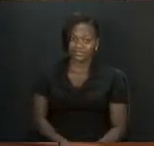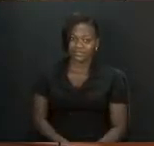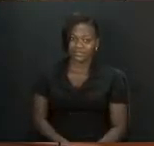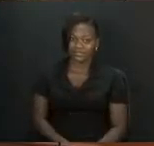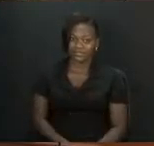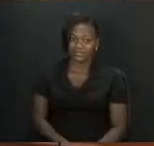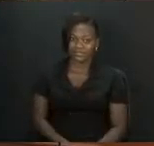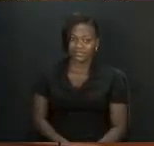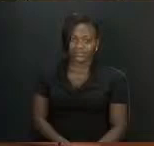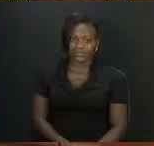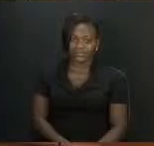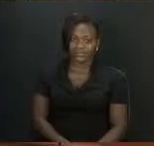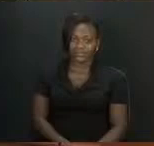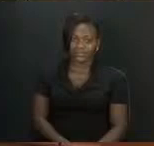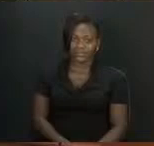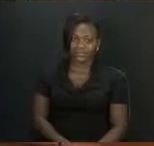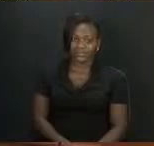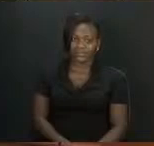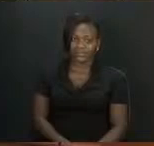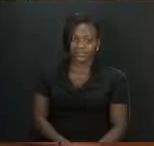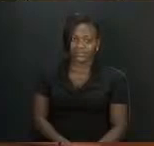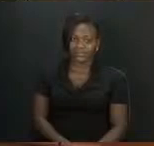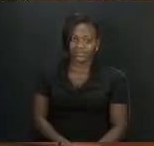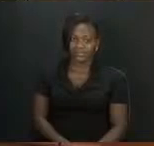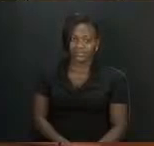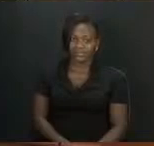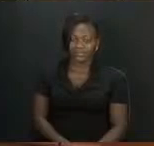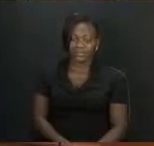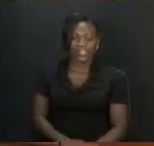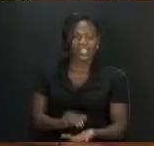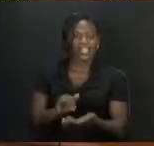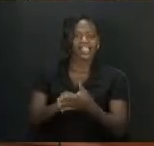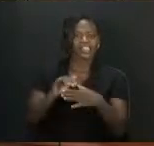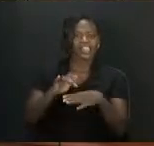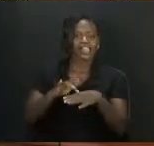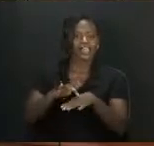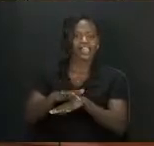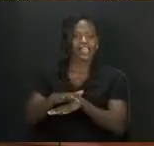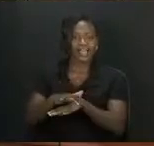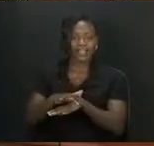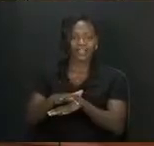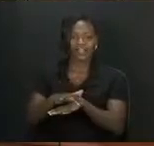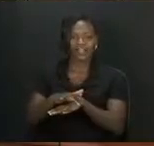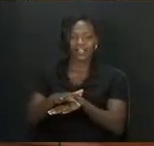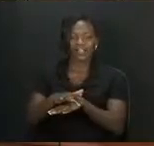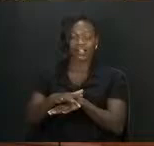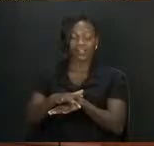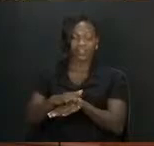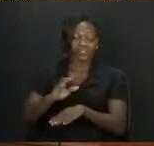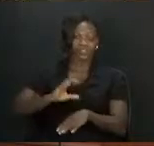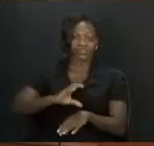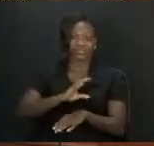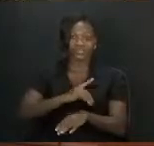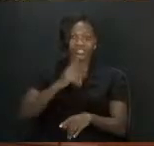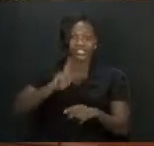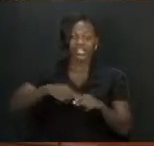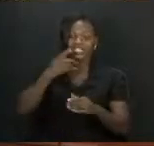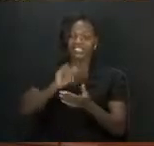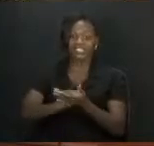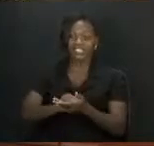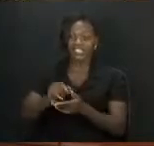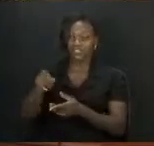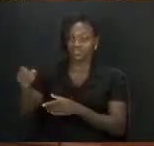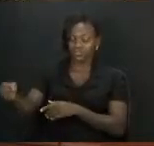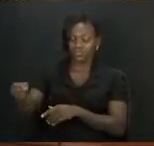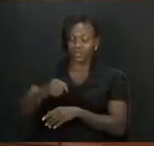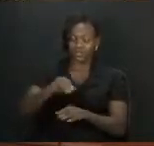So, Mr. Speaker, no, it has effect on the composition of committees. You can't put somebody as a chairperson, the next day the person is made a minister. You